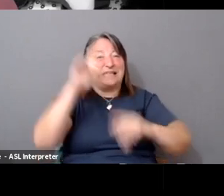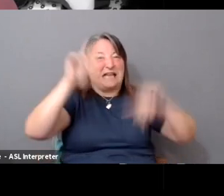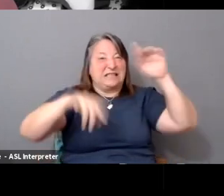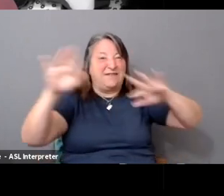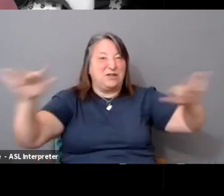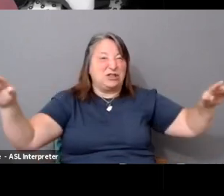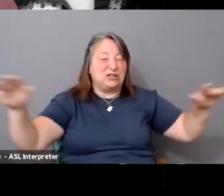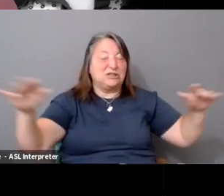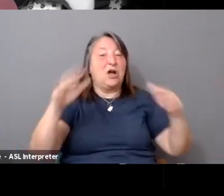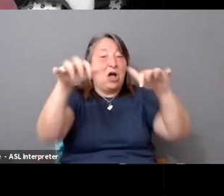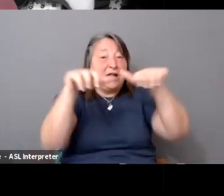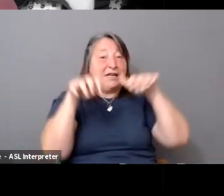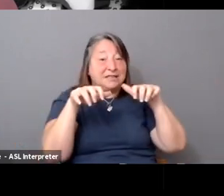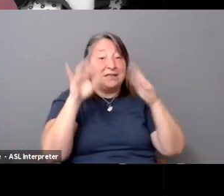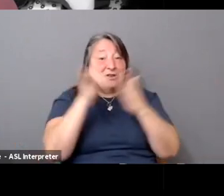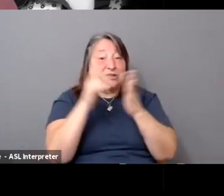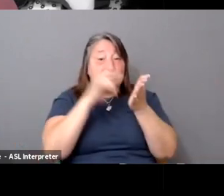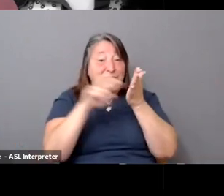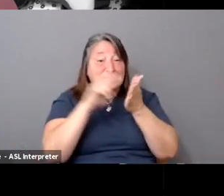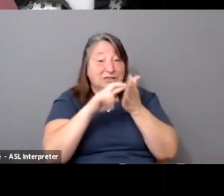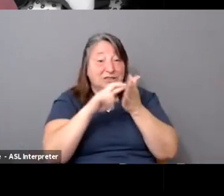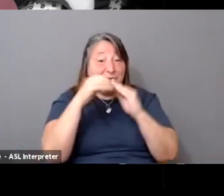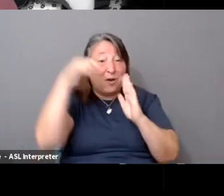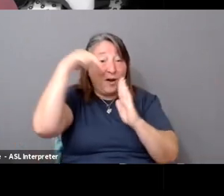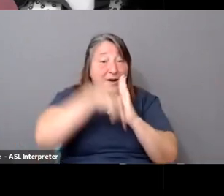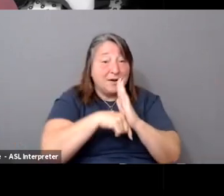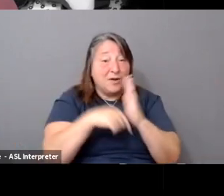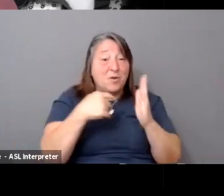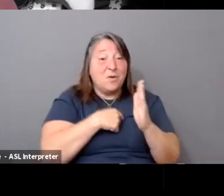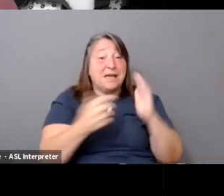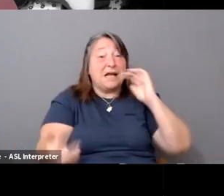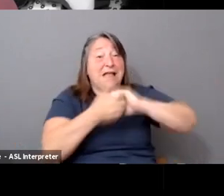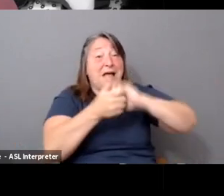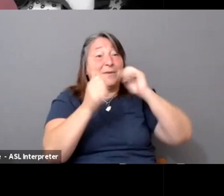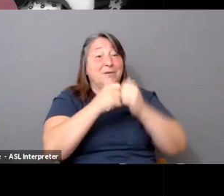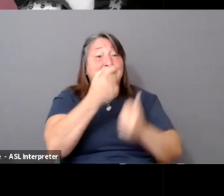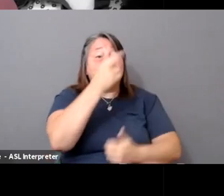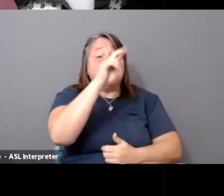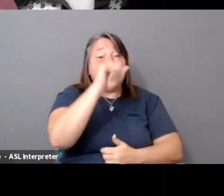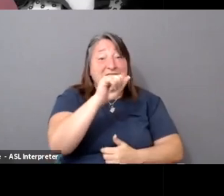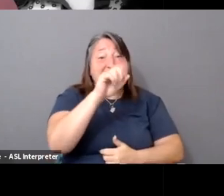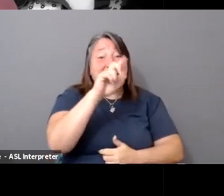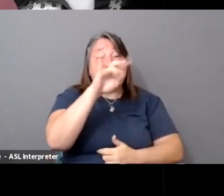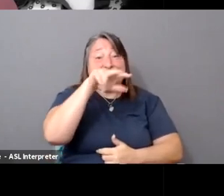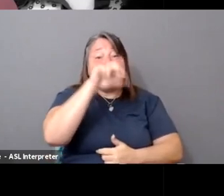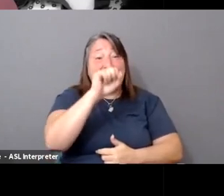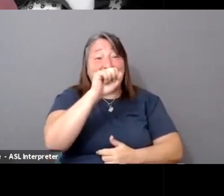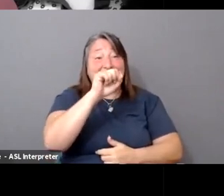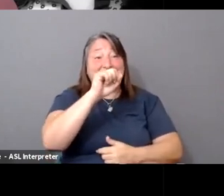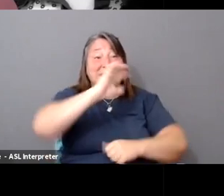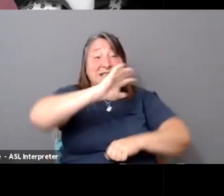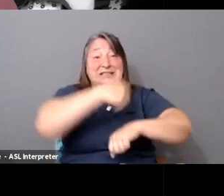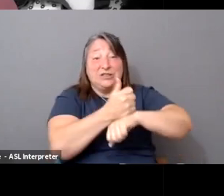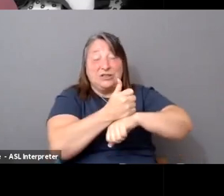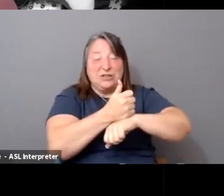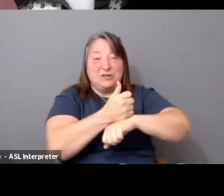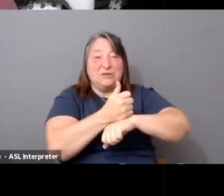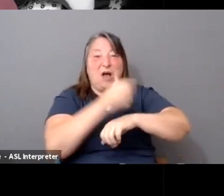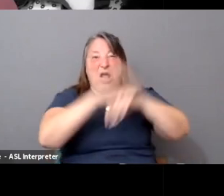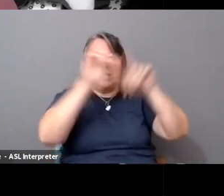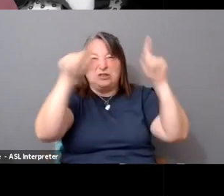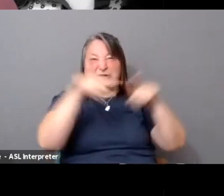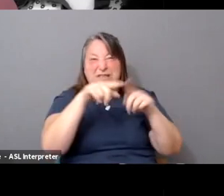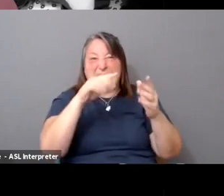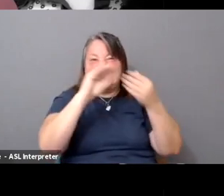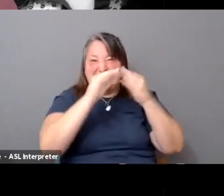this research even further, Movio has collaborated with the Geena Davis Institute, the world leader in on-screen data, to produce the latest research paper